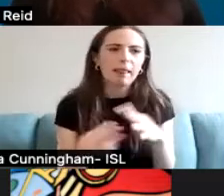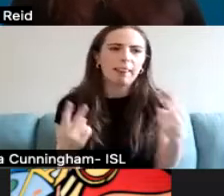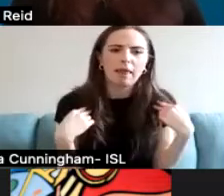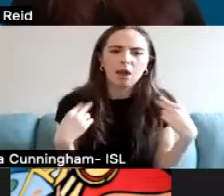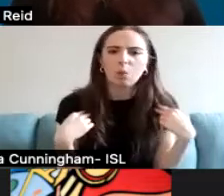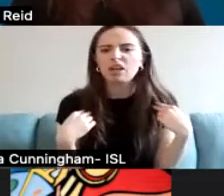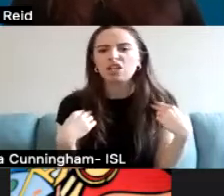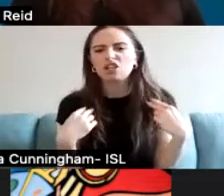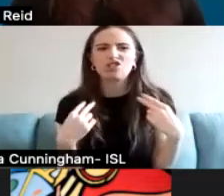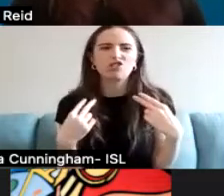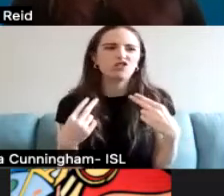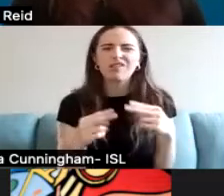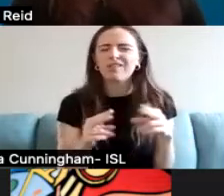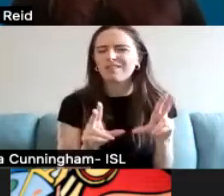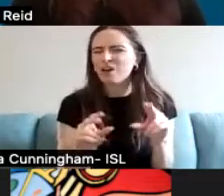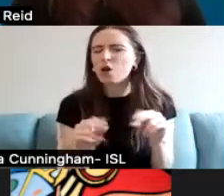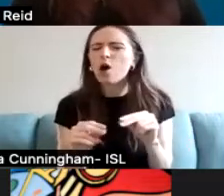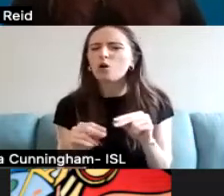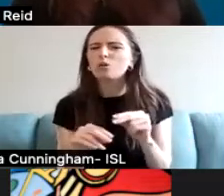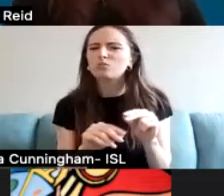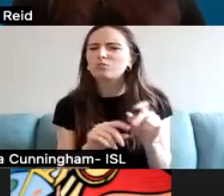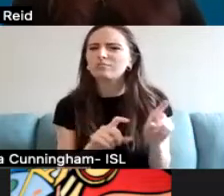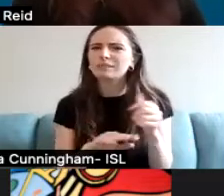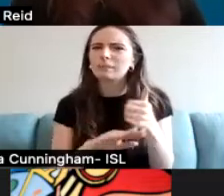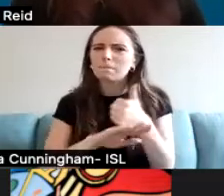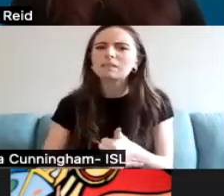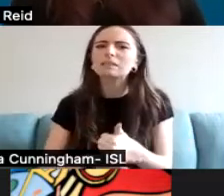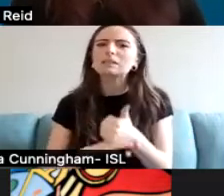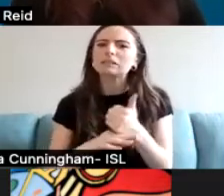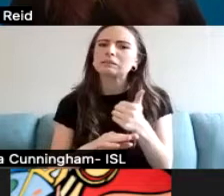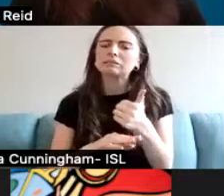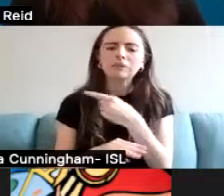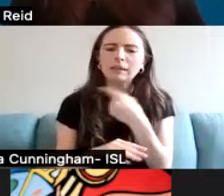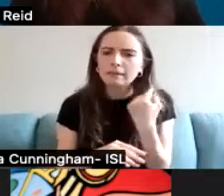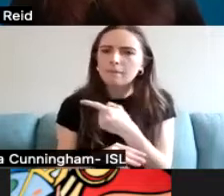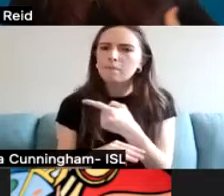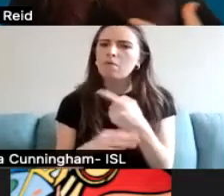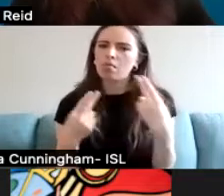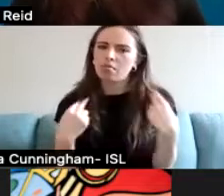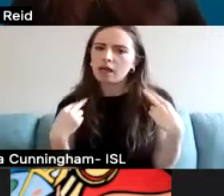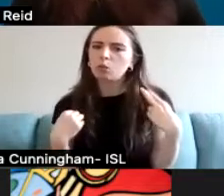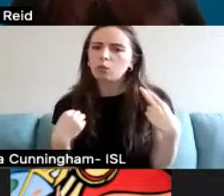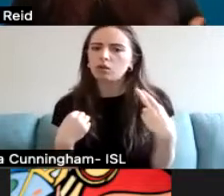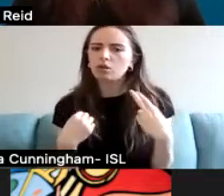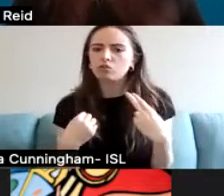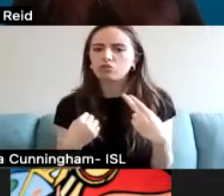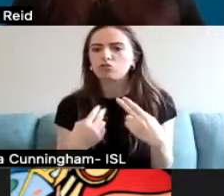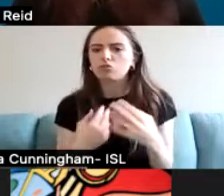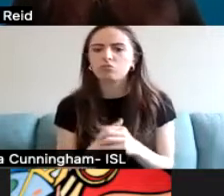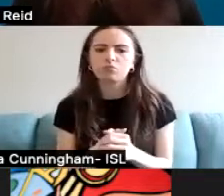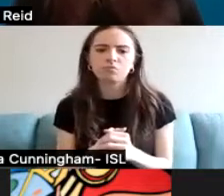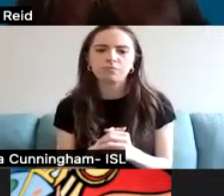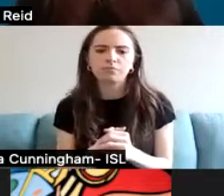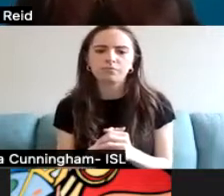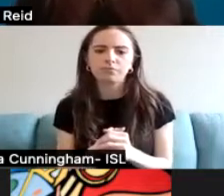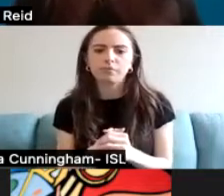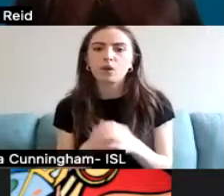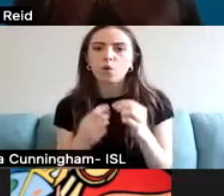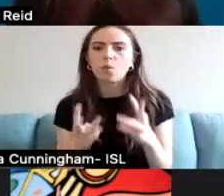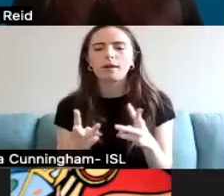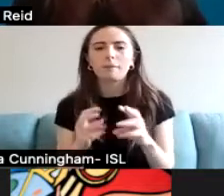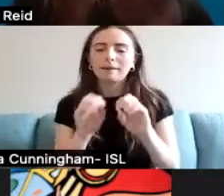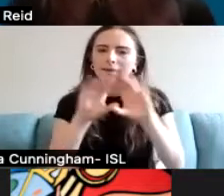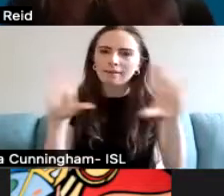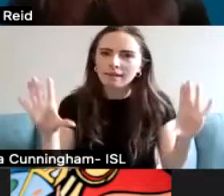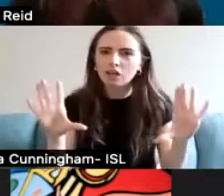that, as well as complex data visualization, and just keeping layouts as clean and simple as